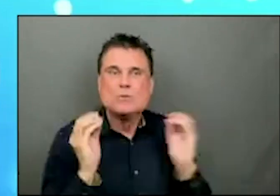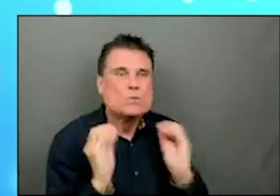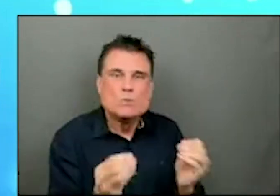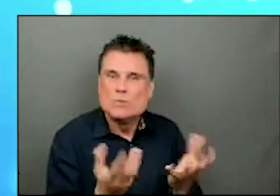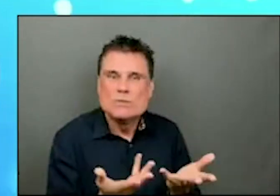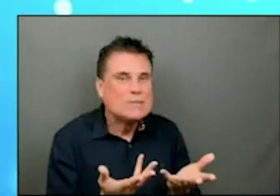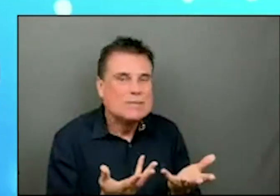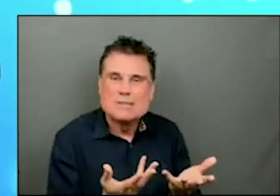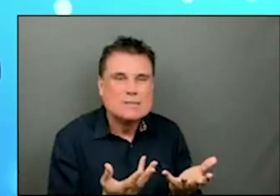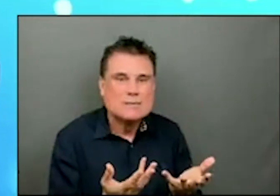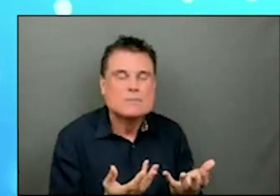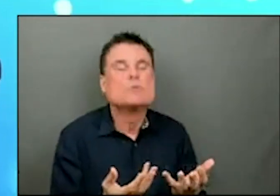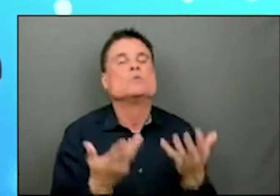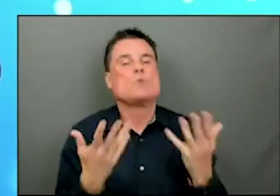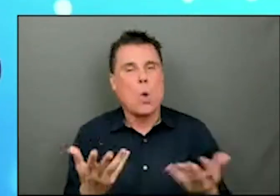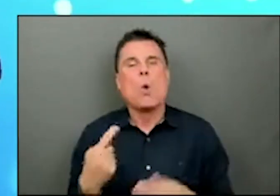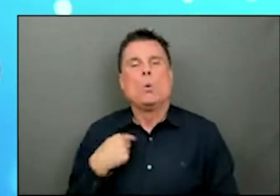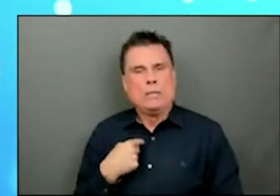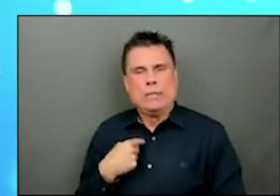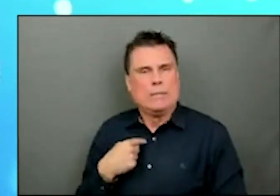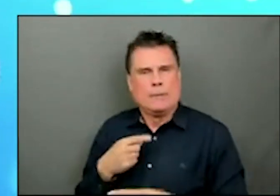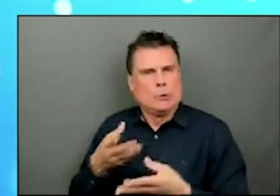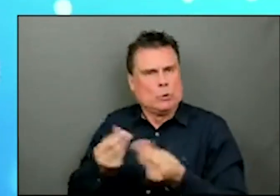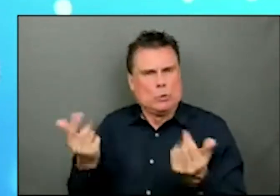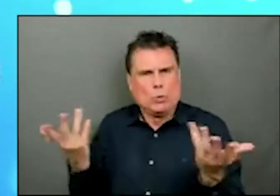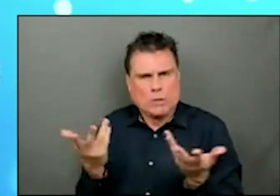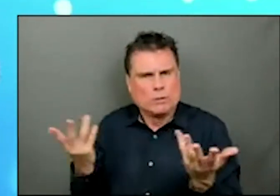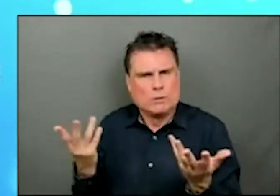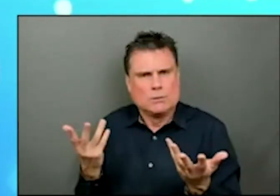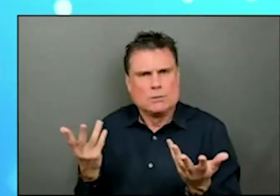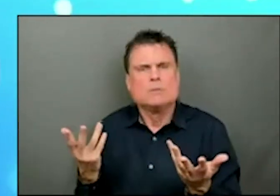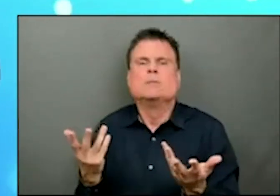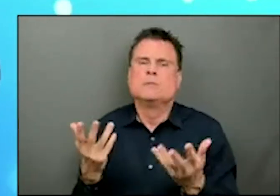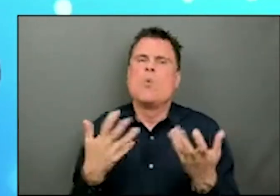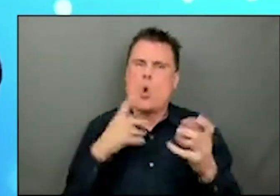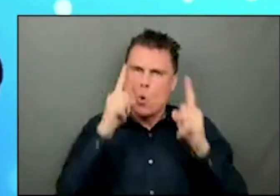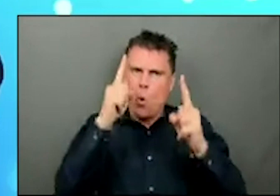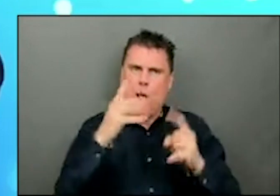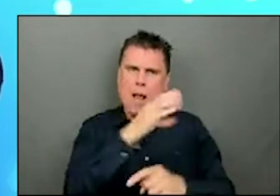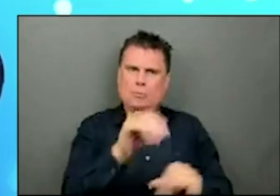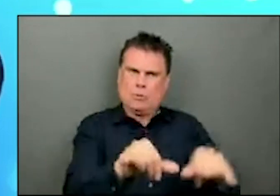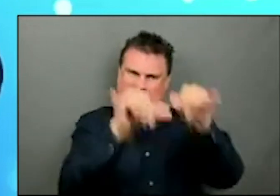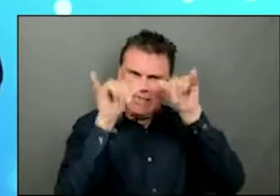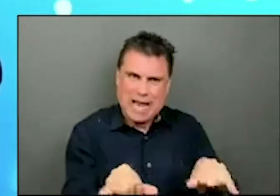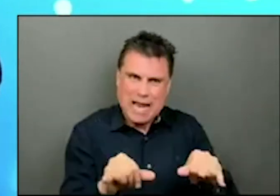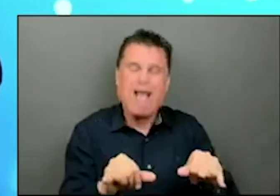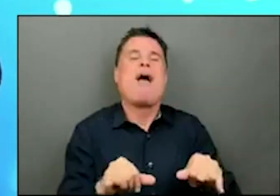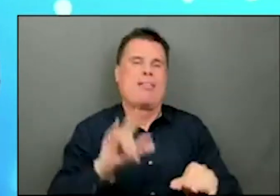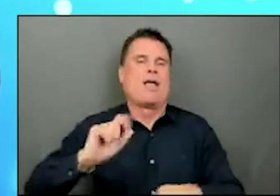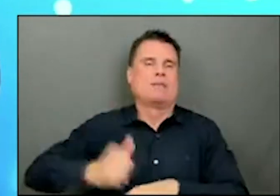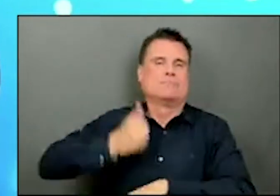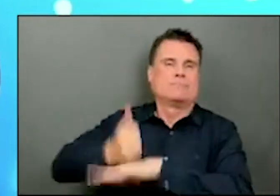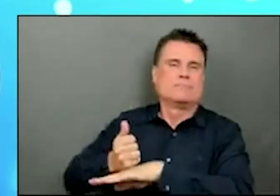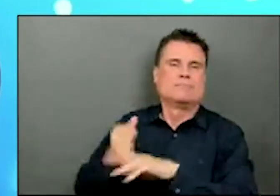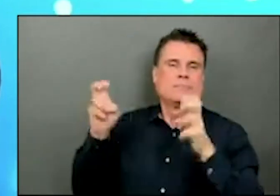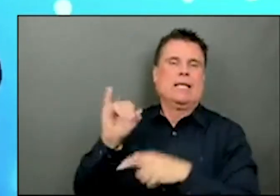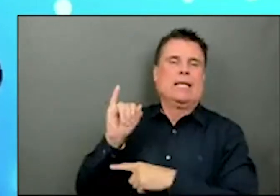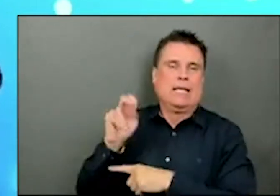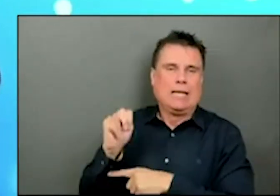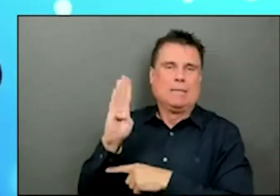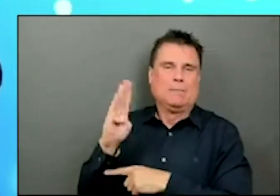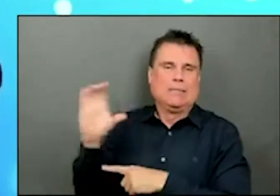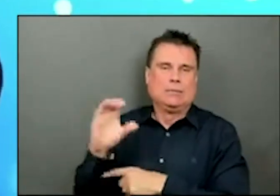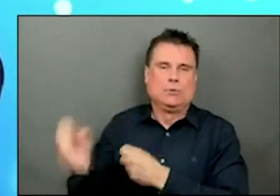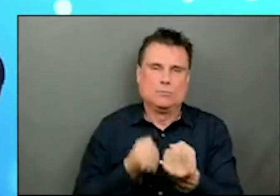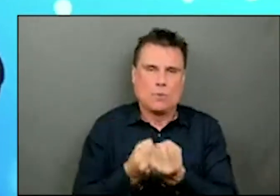in our province. The result is that growth and commercialization is often sold, or it moves elsewhere to be